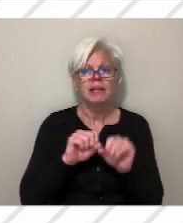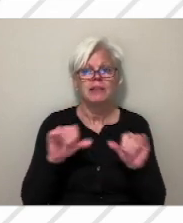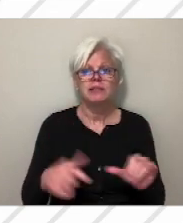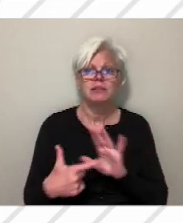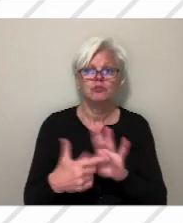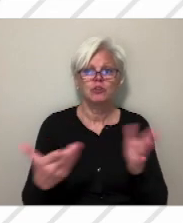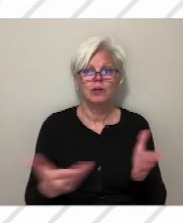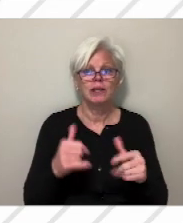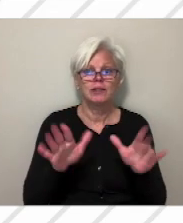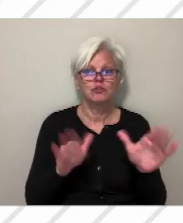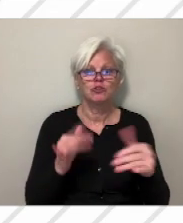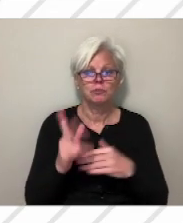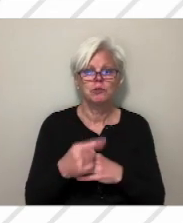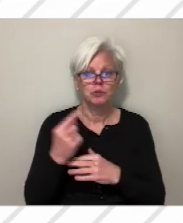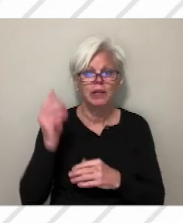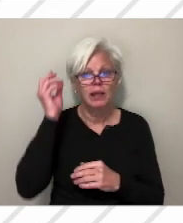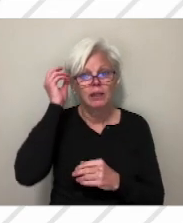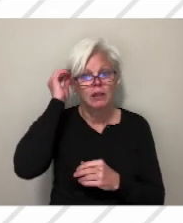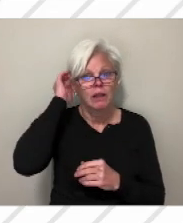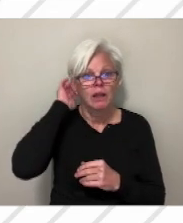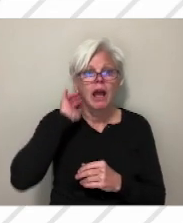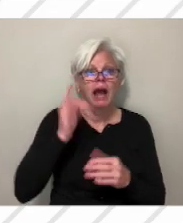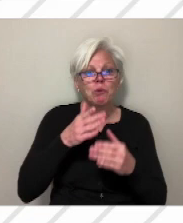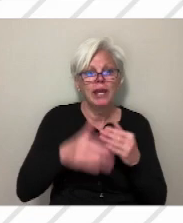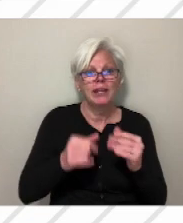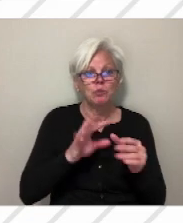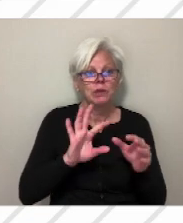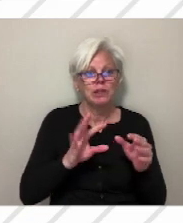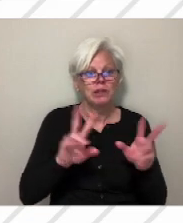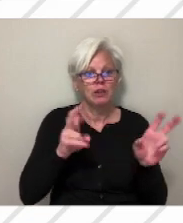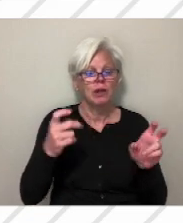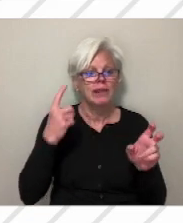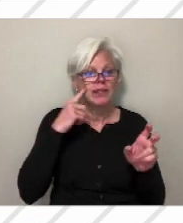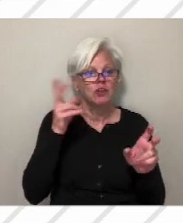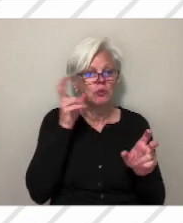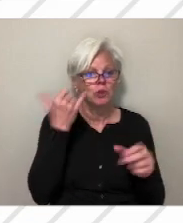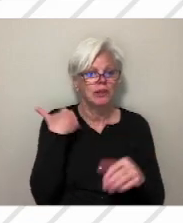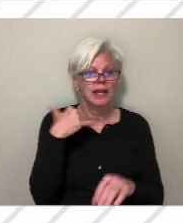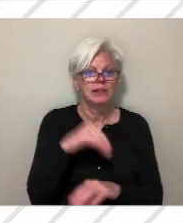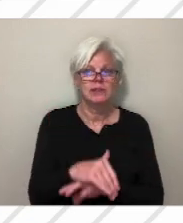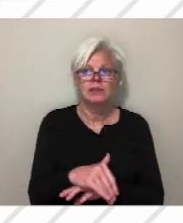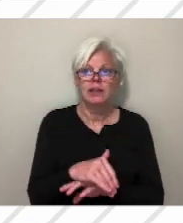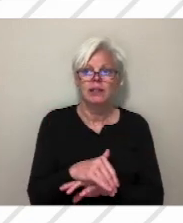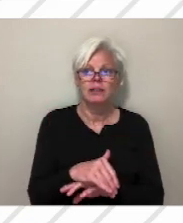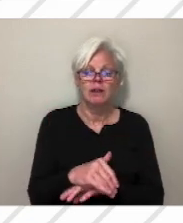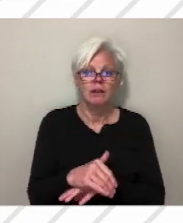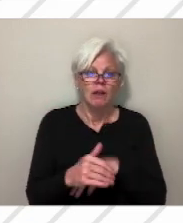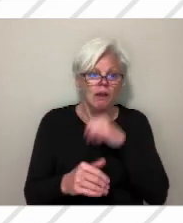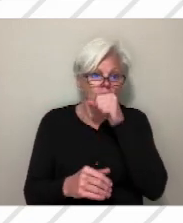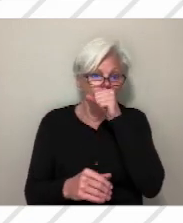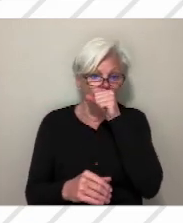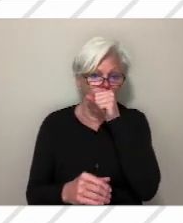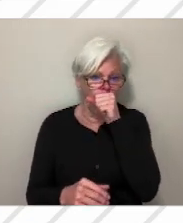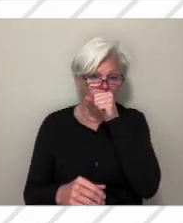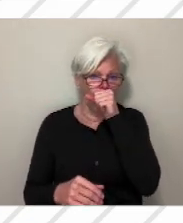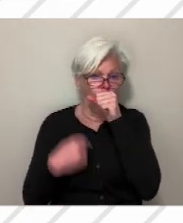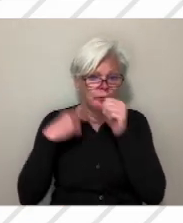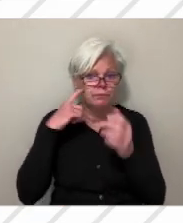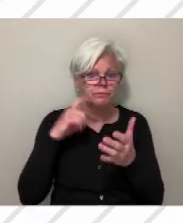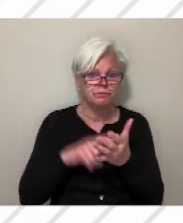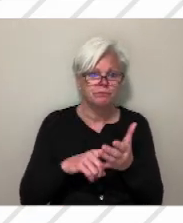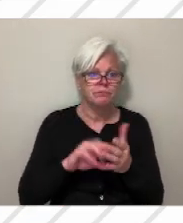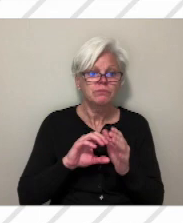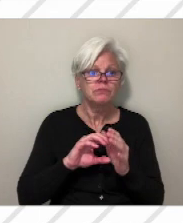room today, I'll end with a quote that I think you heard last night, which recognizes that there's no such thing as a